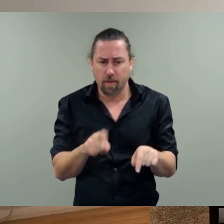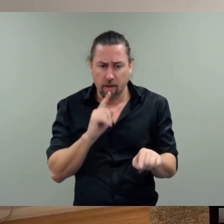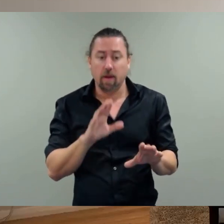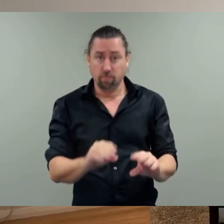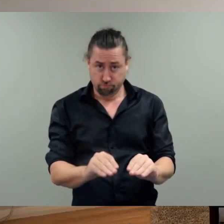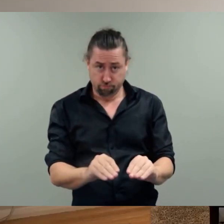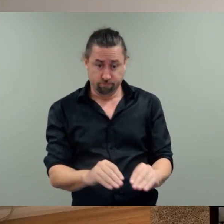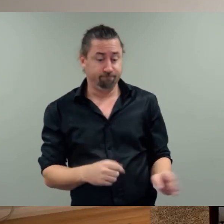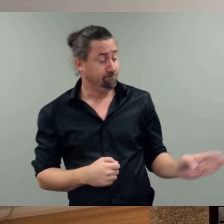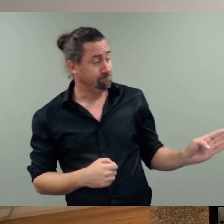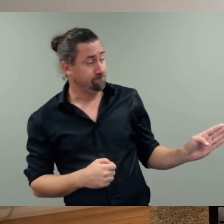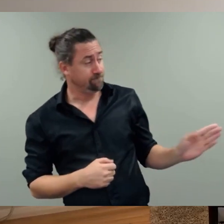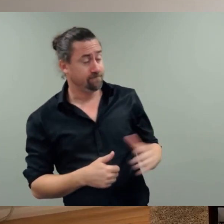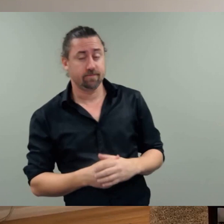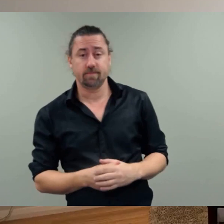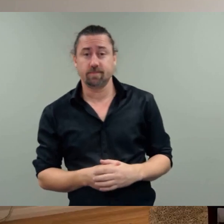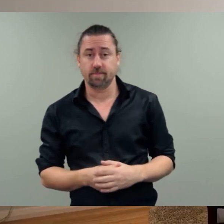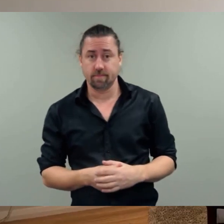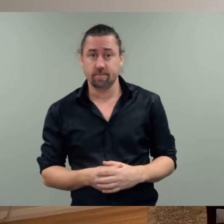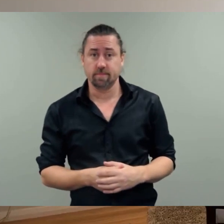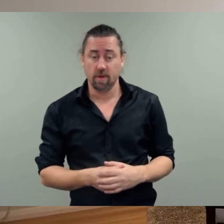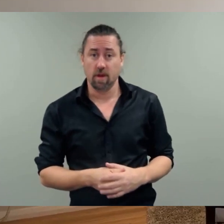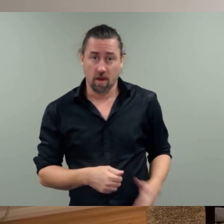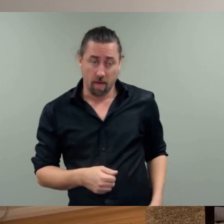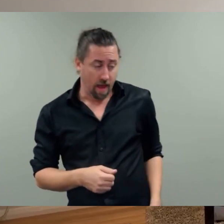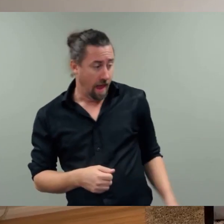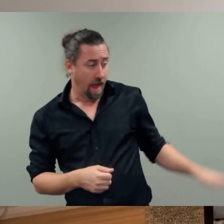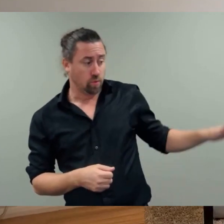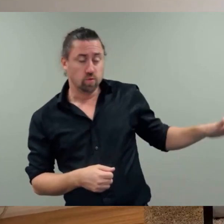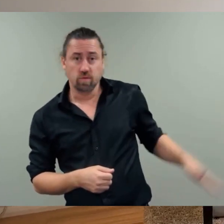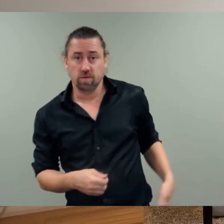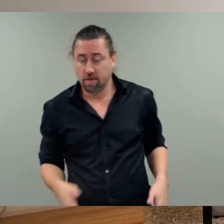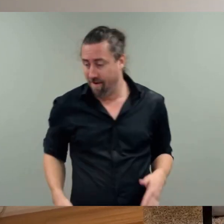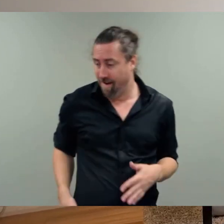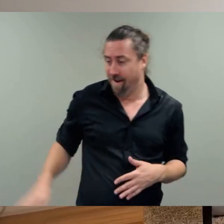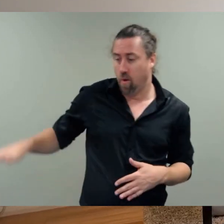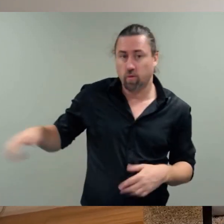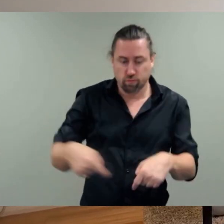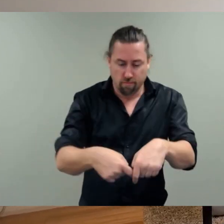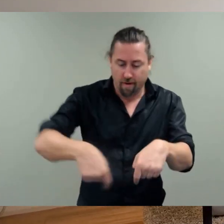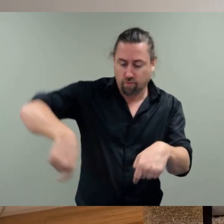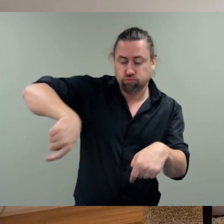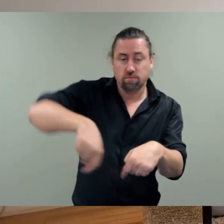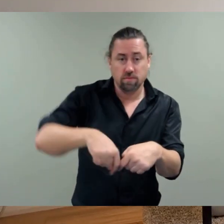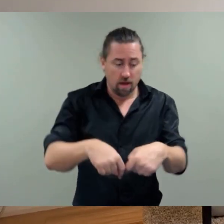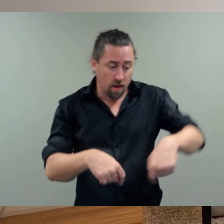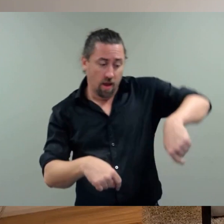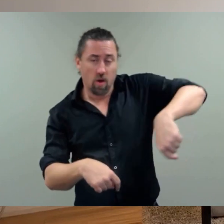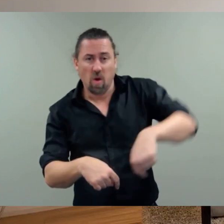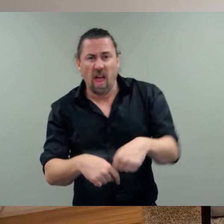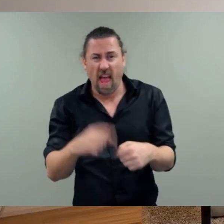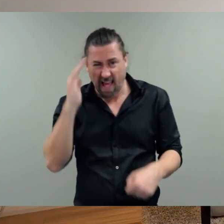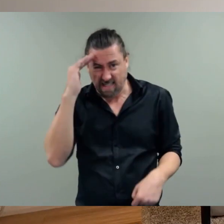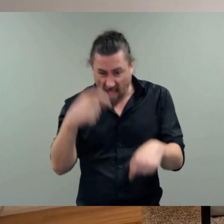bench. Flex your right foot and raise your right leg directly out to the side. Remember, it